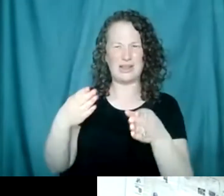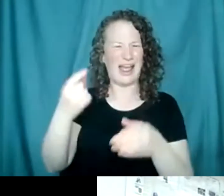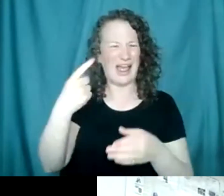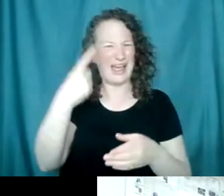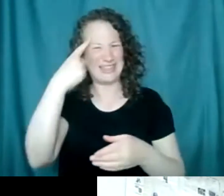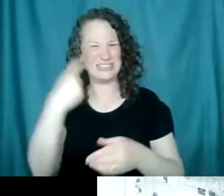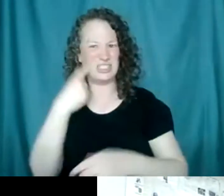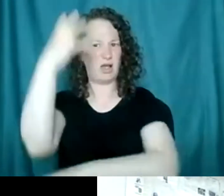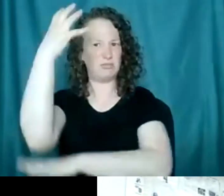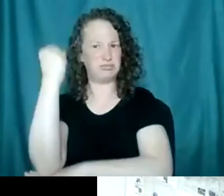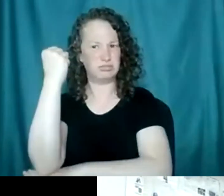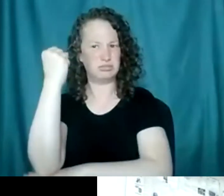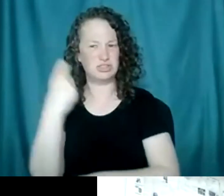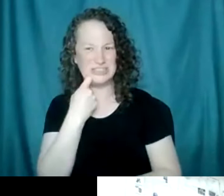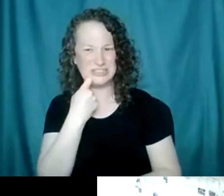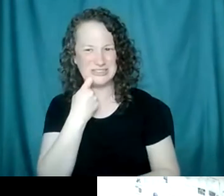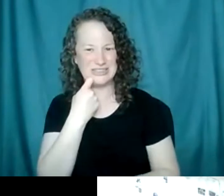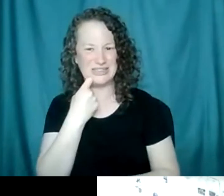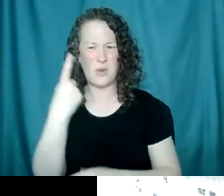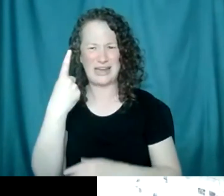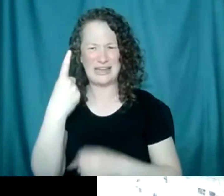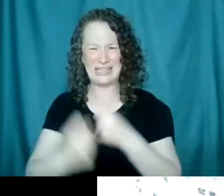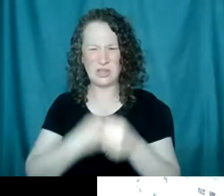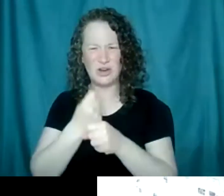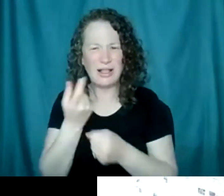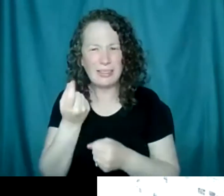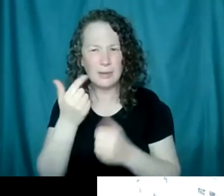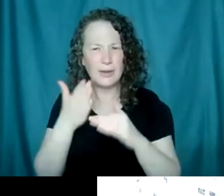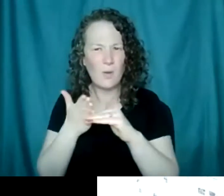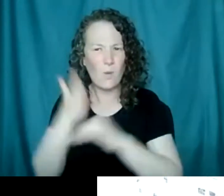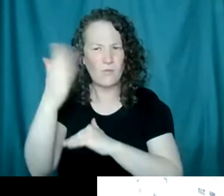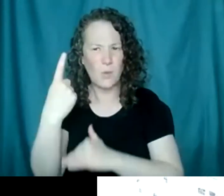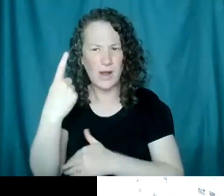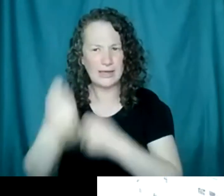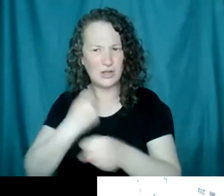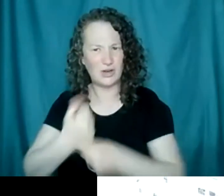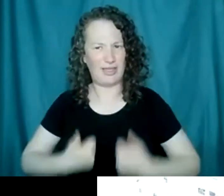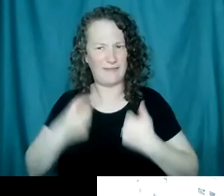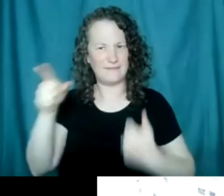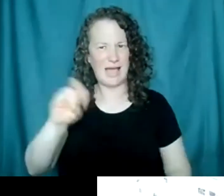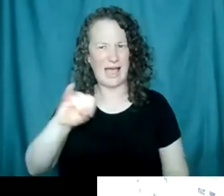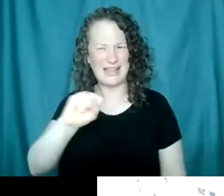recently. yeah, it's like a year, a little bit more than a year. Yeah, I